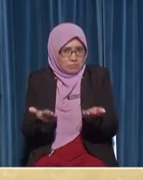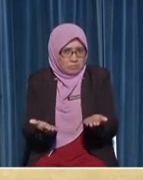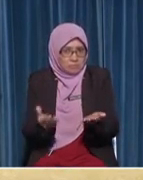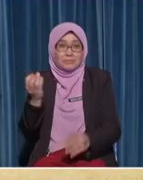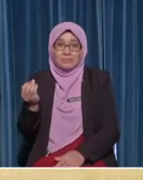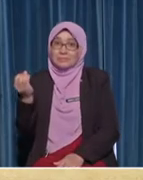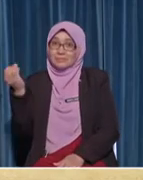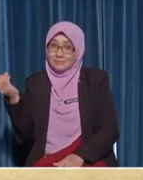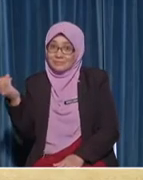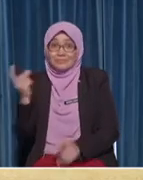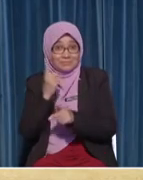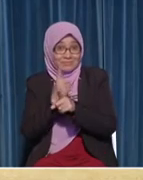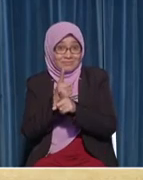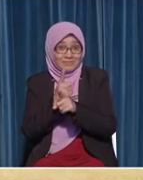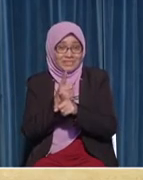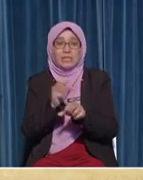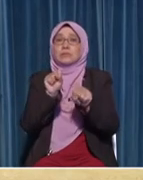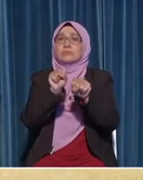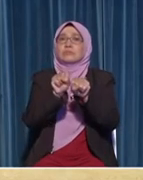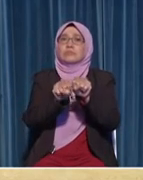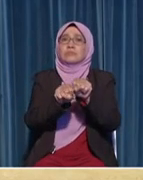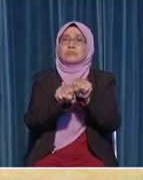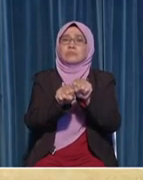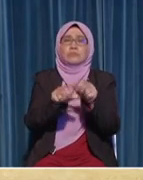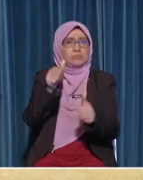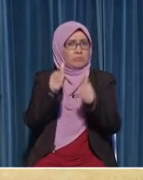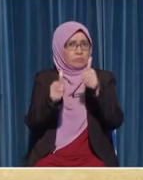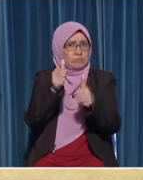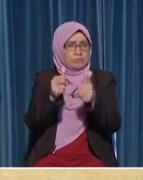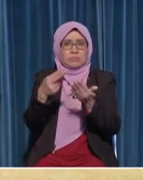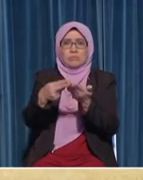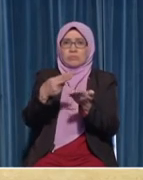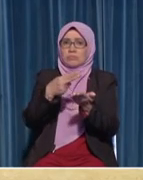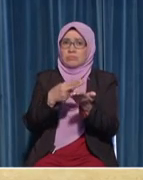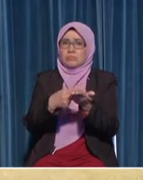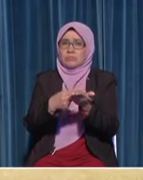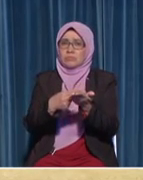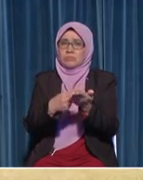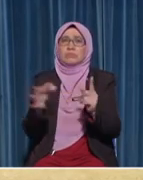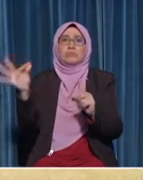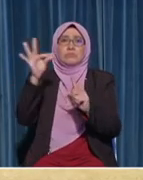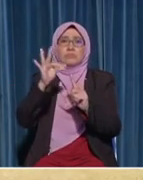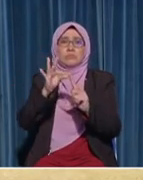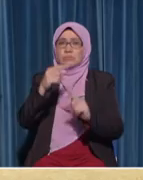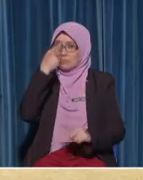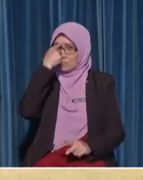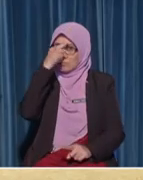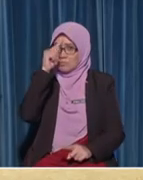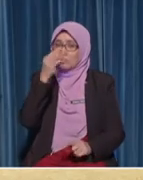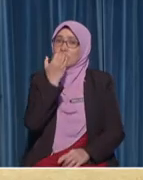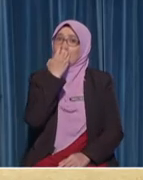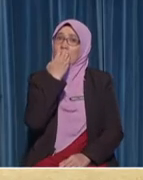object. So, which unit of mass is suitable for